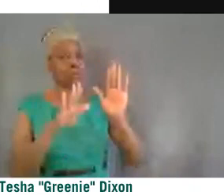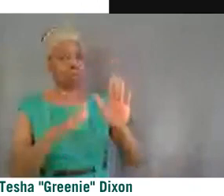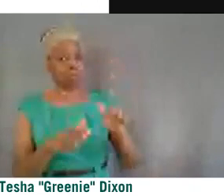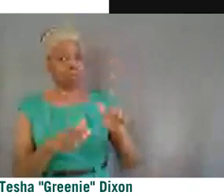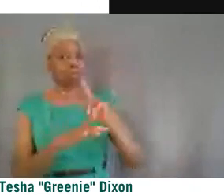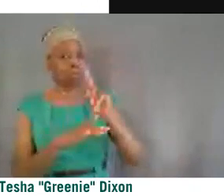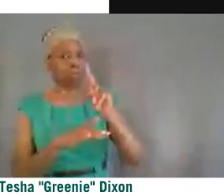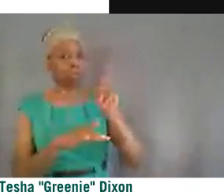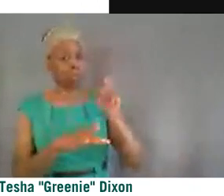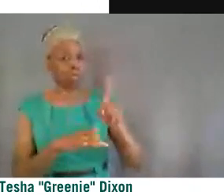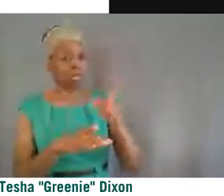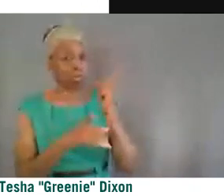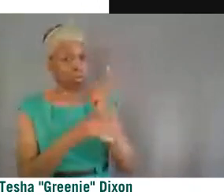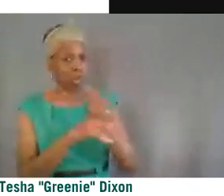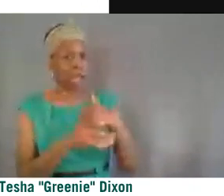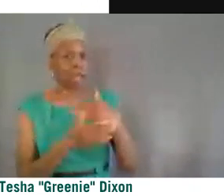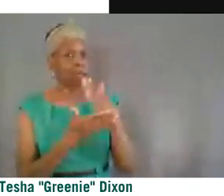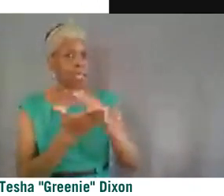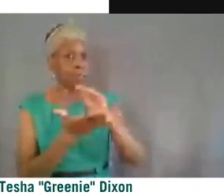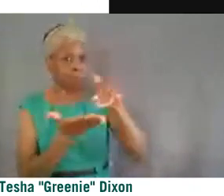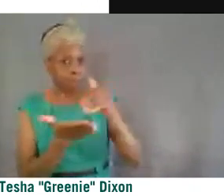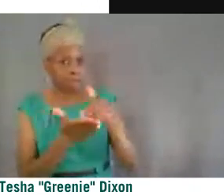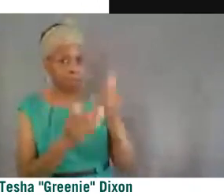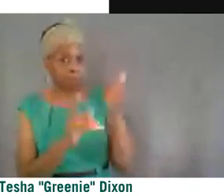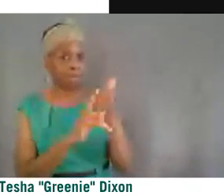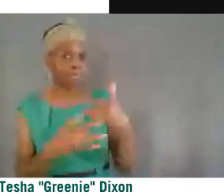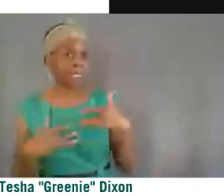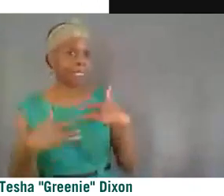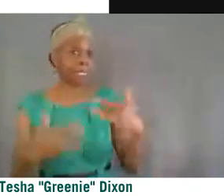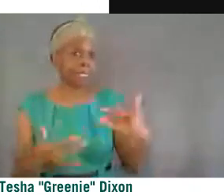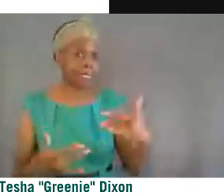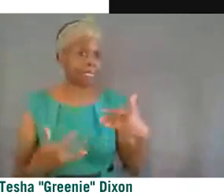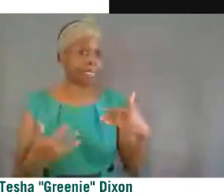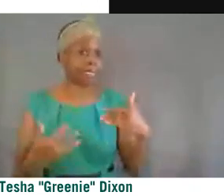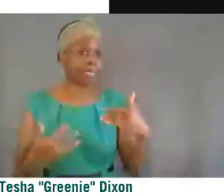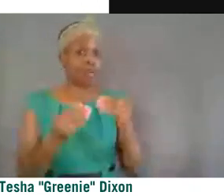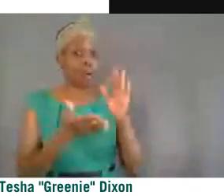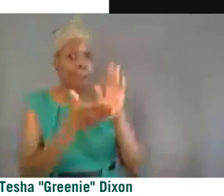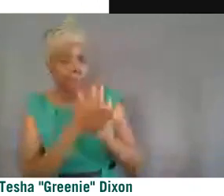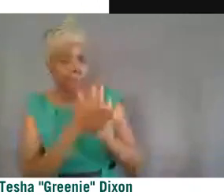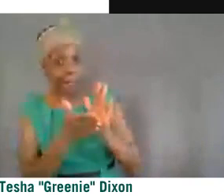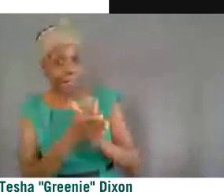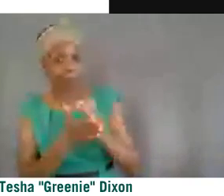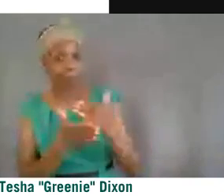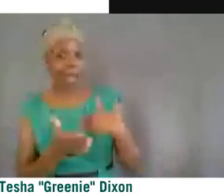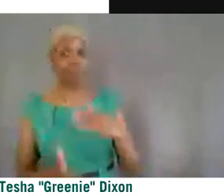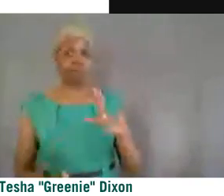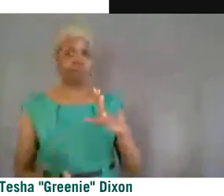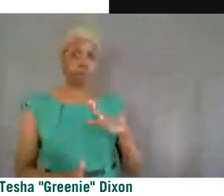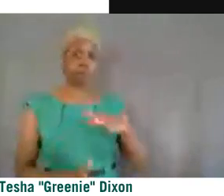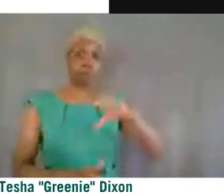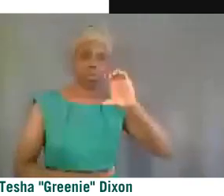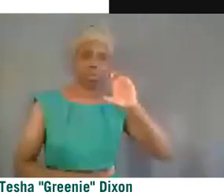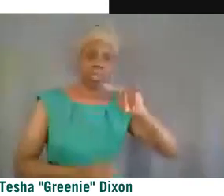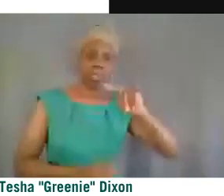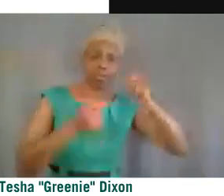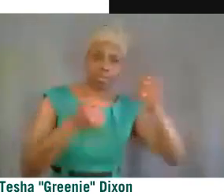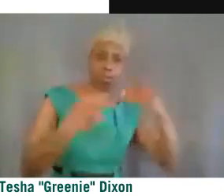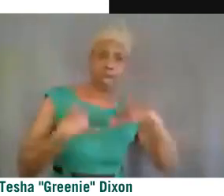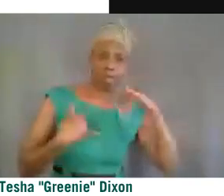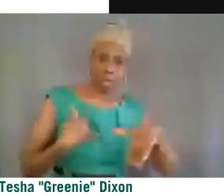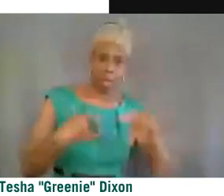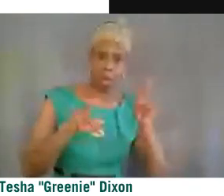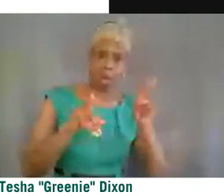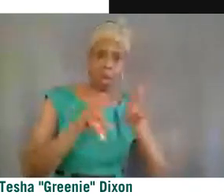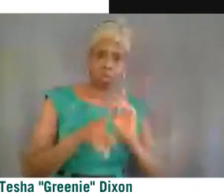centers, tend to be academic centers, where there are formal cerebral palsy teams. So we do have that at